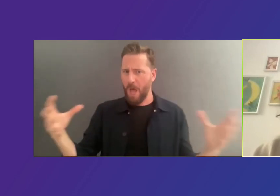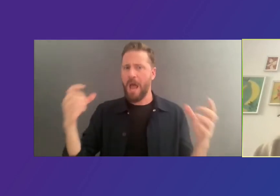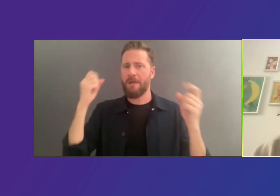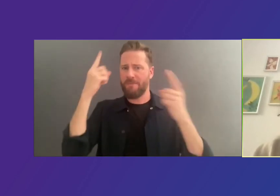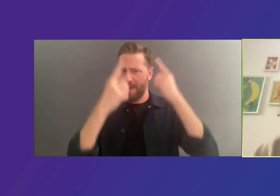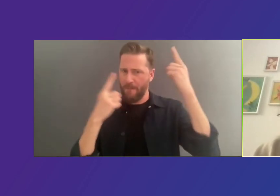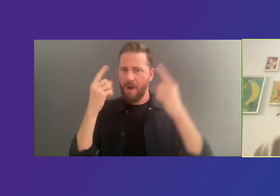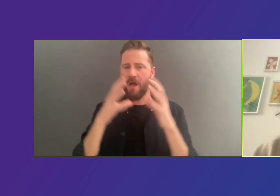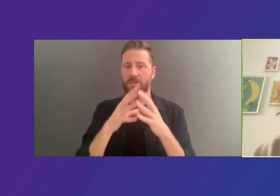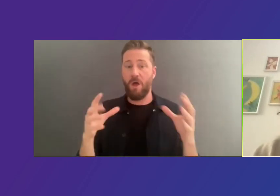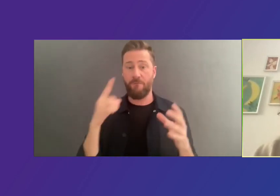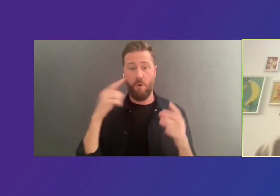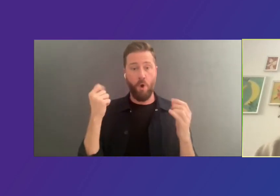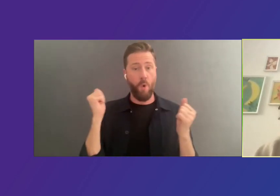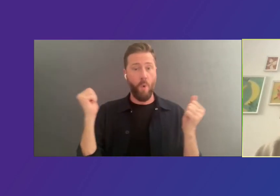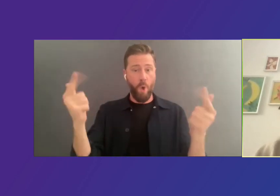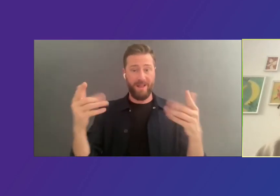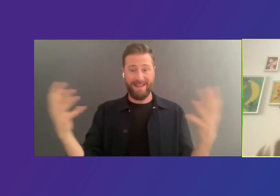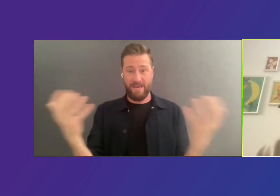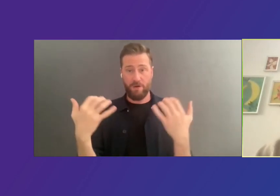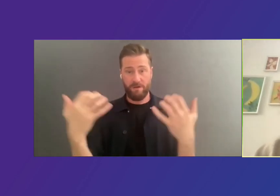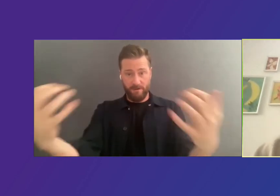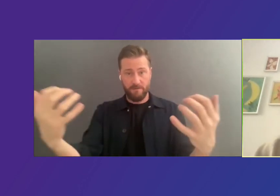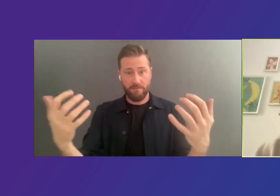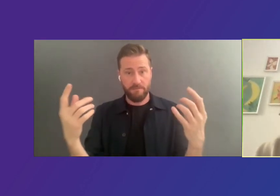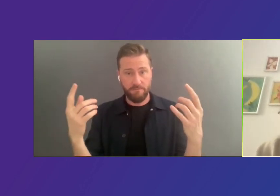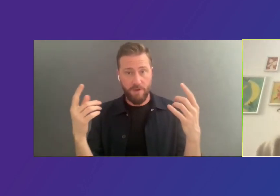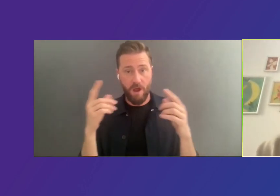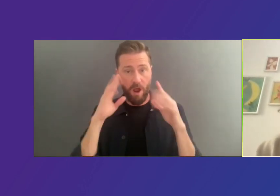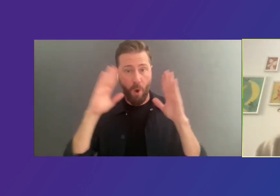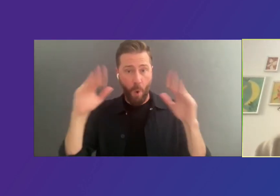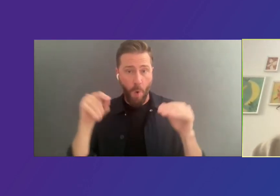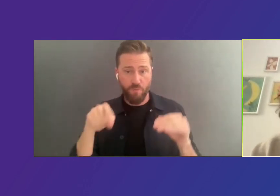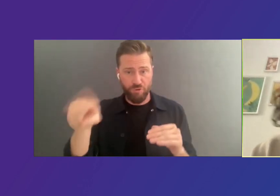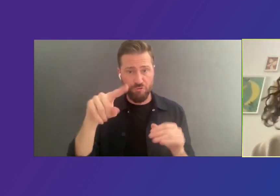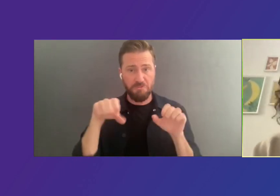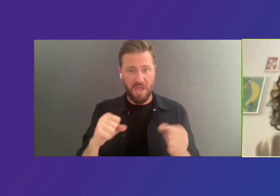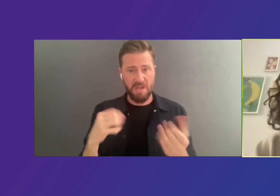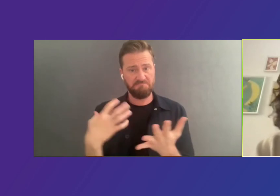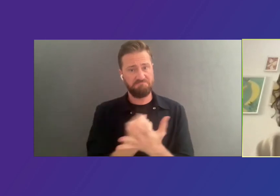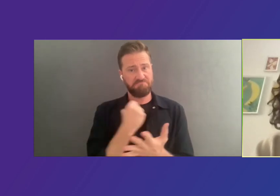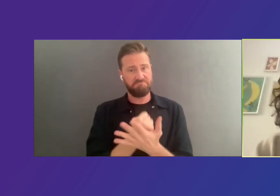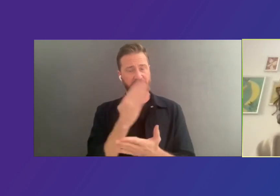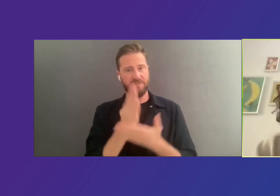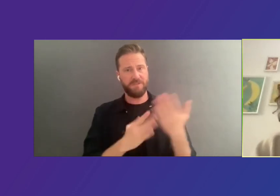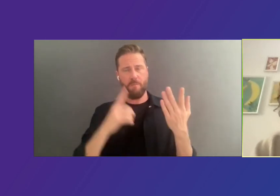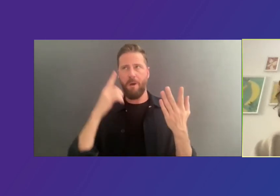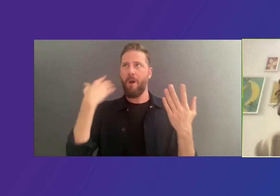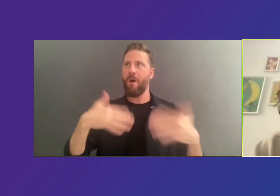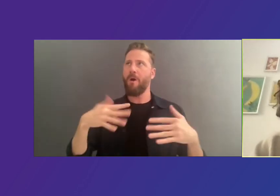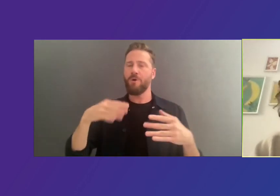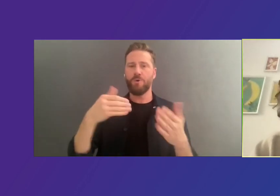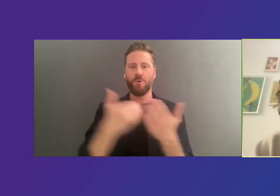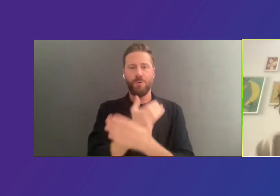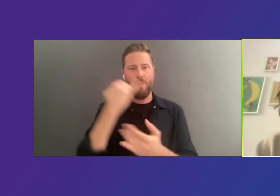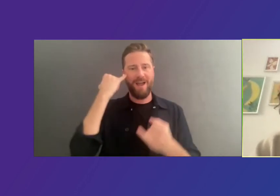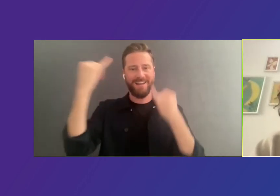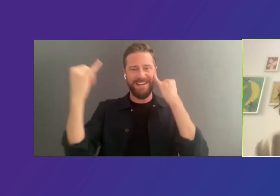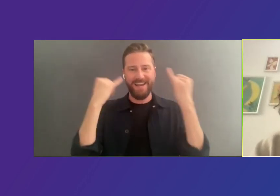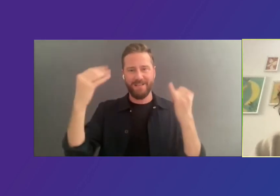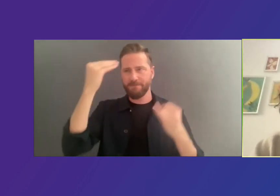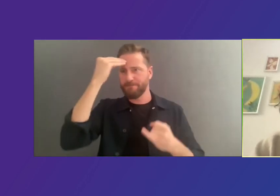here attending, I hope that you were also able to take away some transformative ideas and new thoughts into